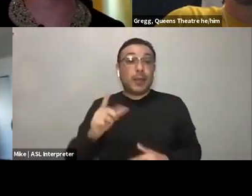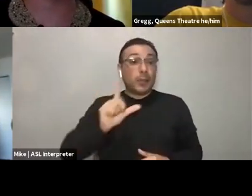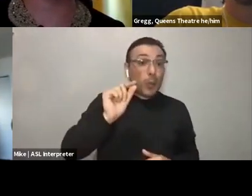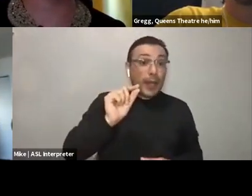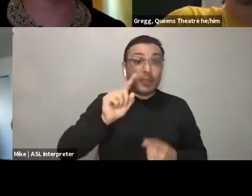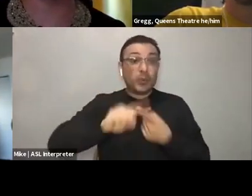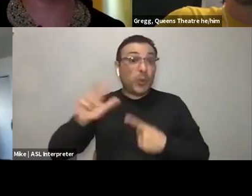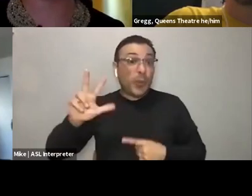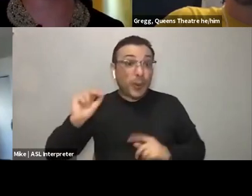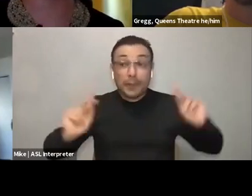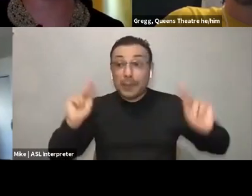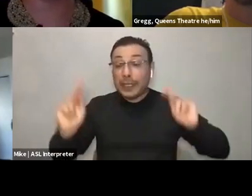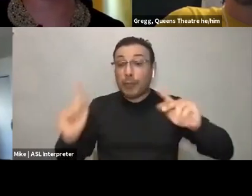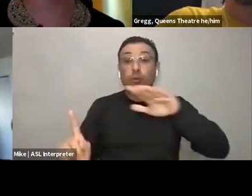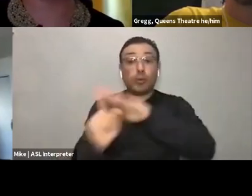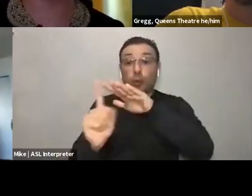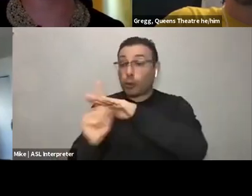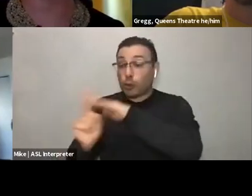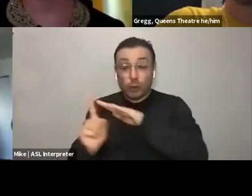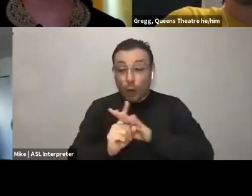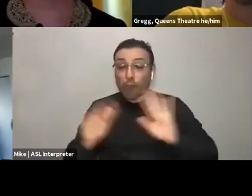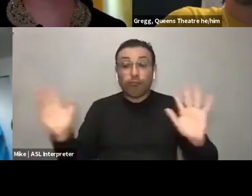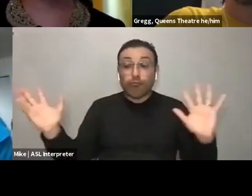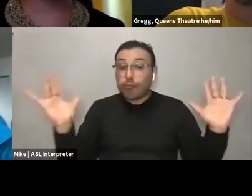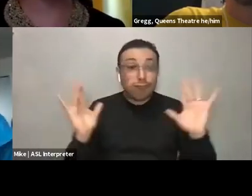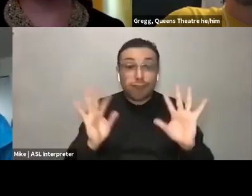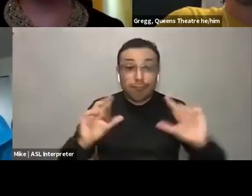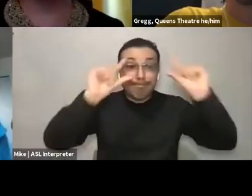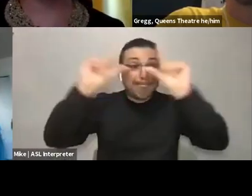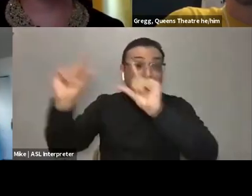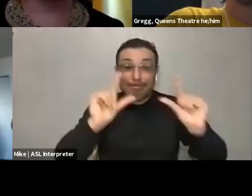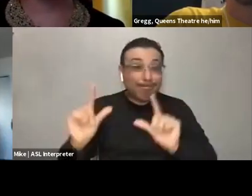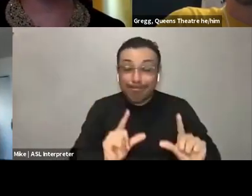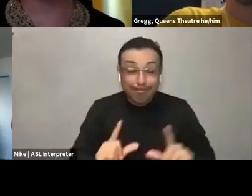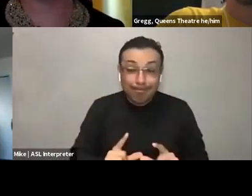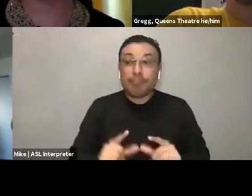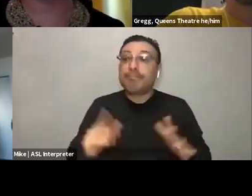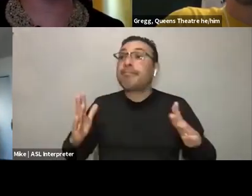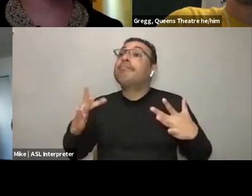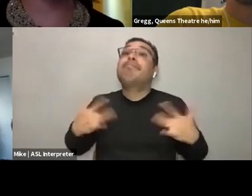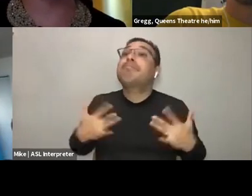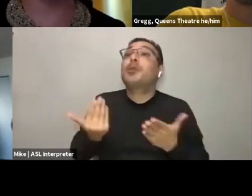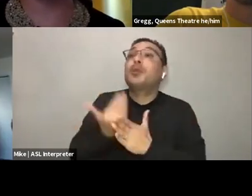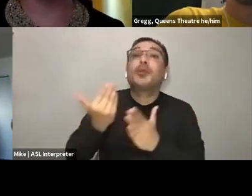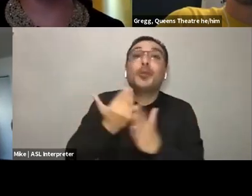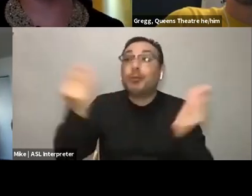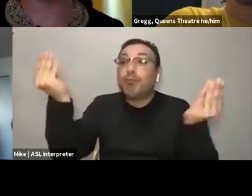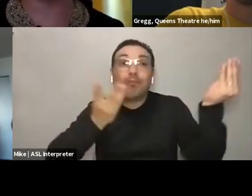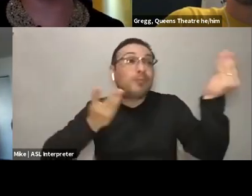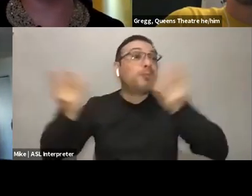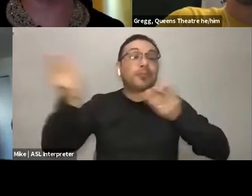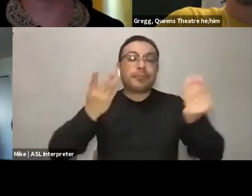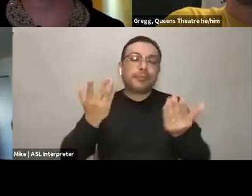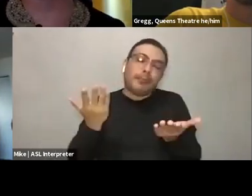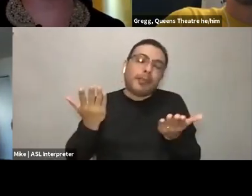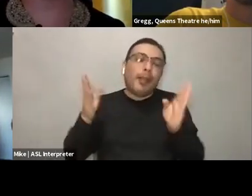different people coming to the, these meetings to talk about new things that have been going on in the field. Um, mostly, you know, the New York City,